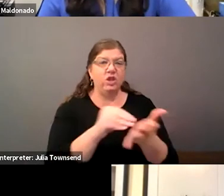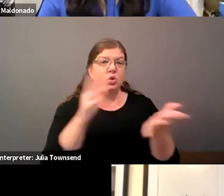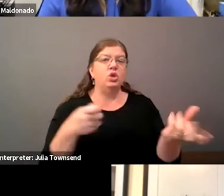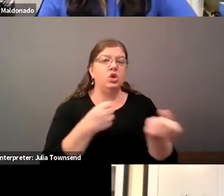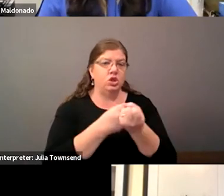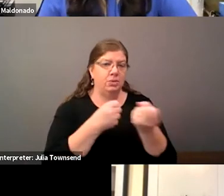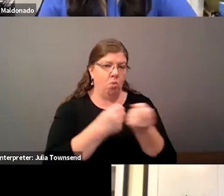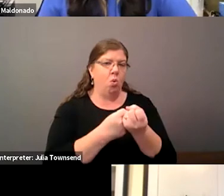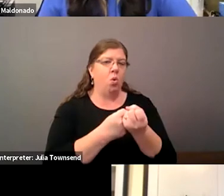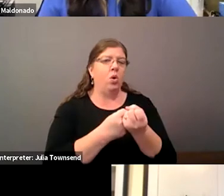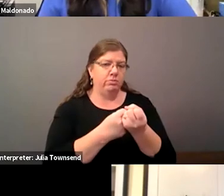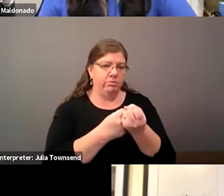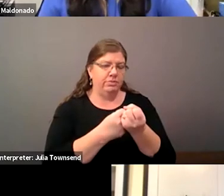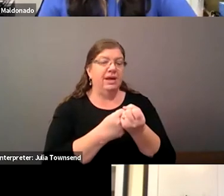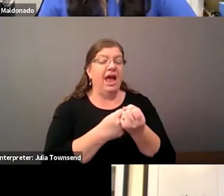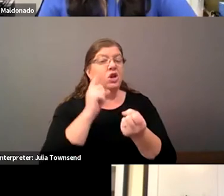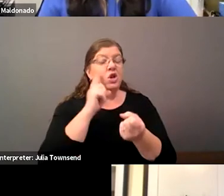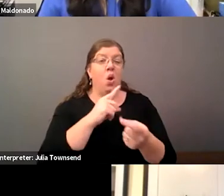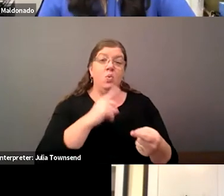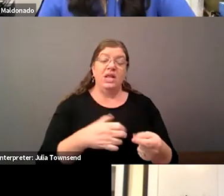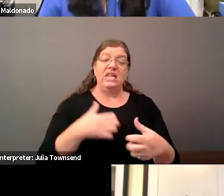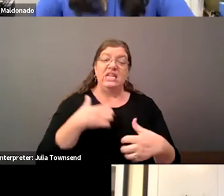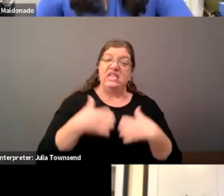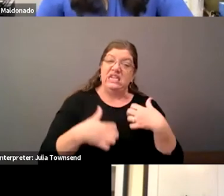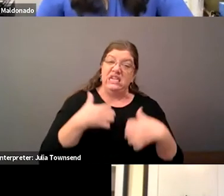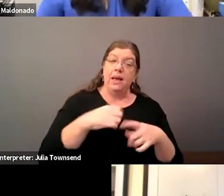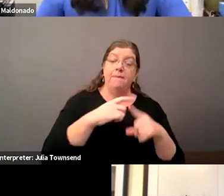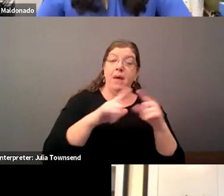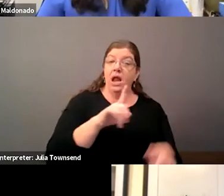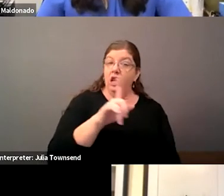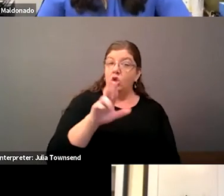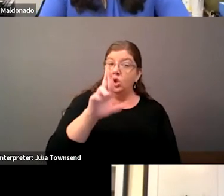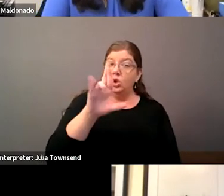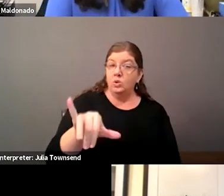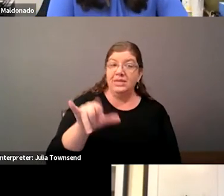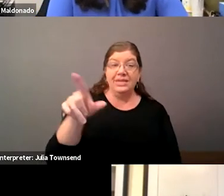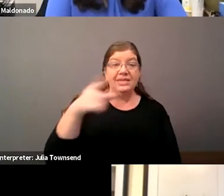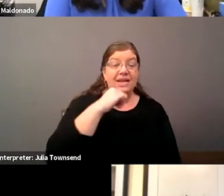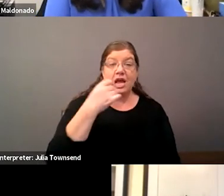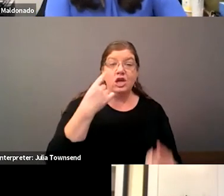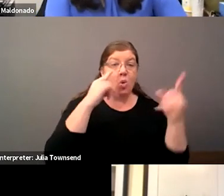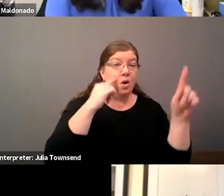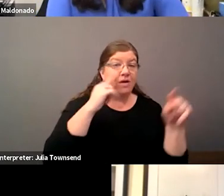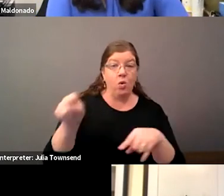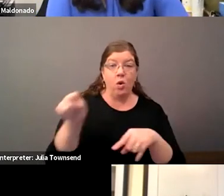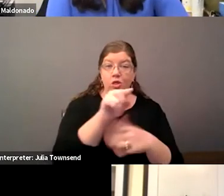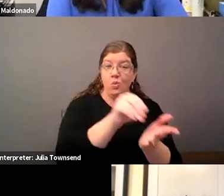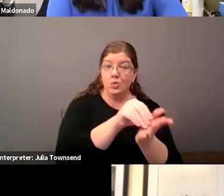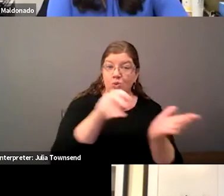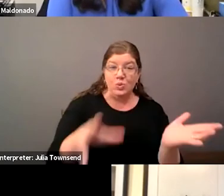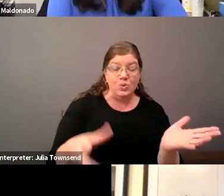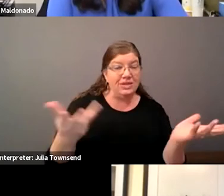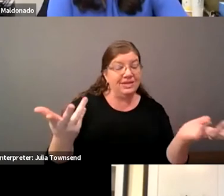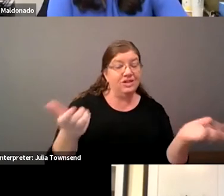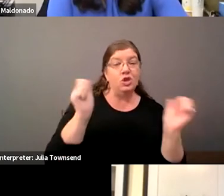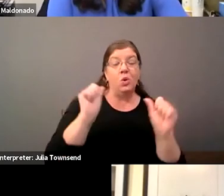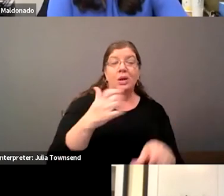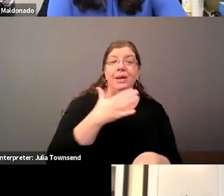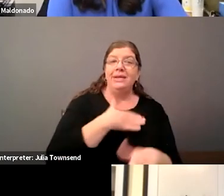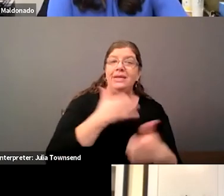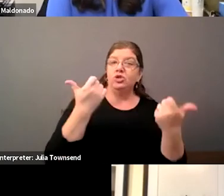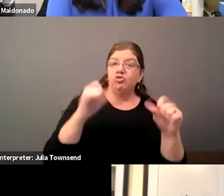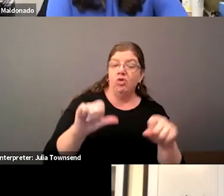this is a sore point but lucy calkins even lucy says it doesn't work for these students so could we please try to implement best